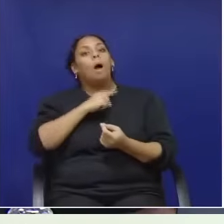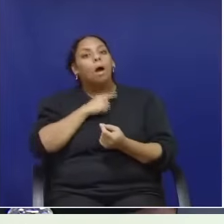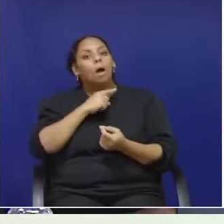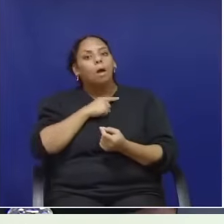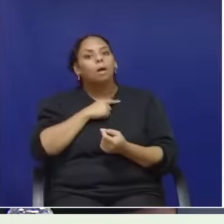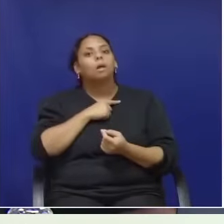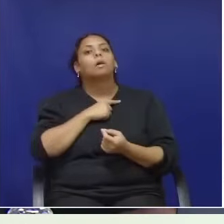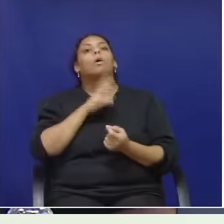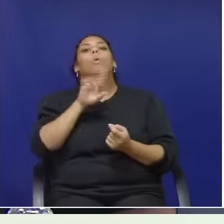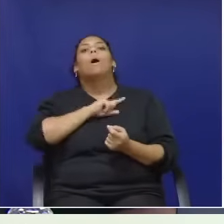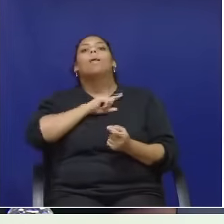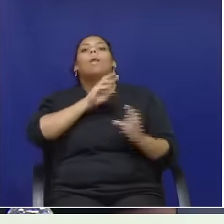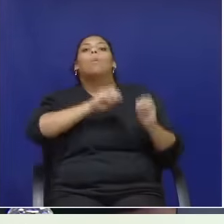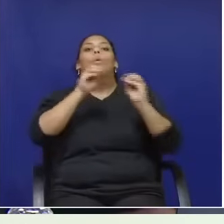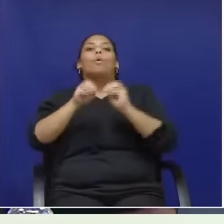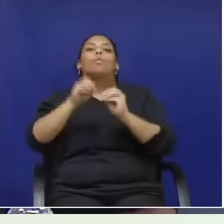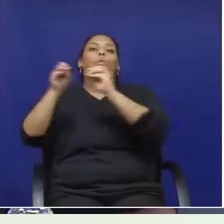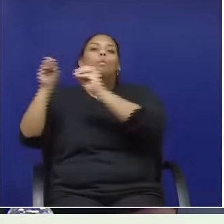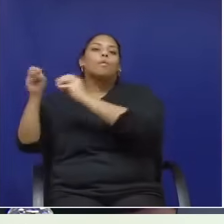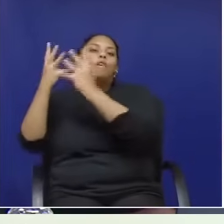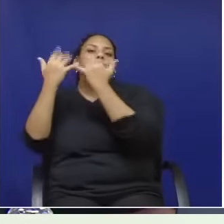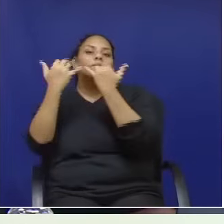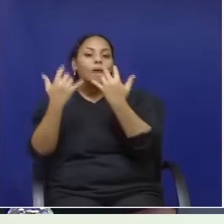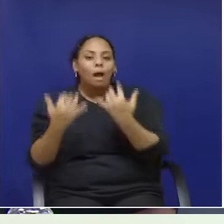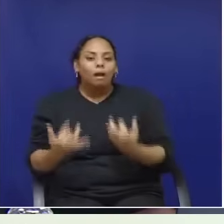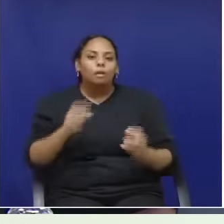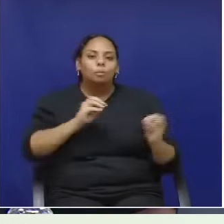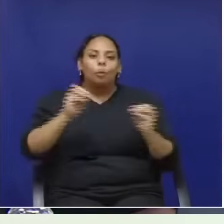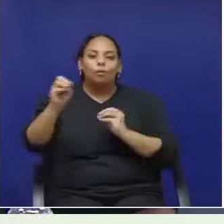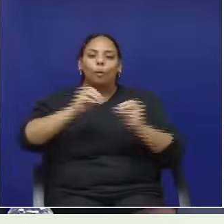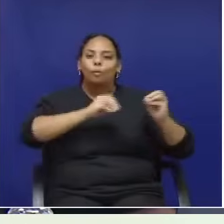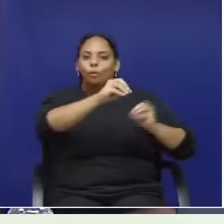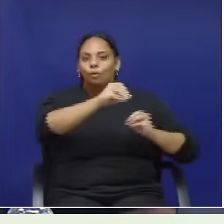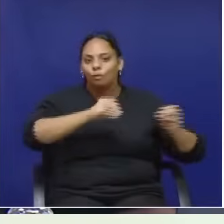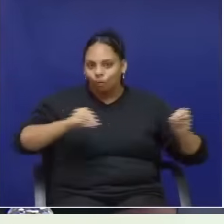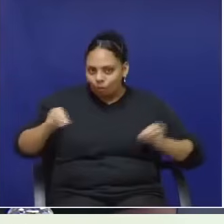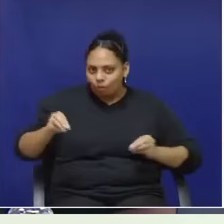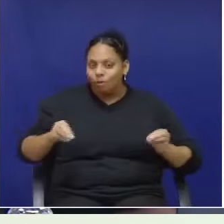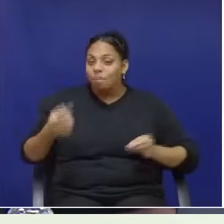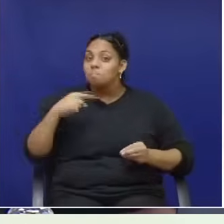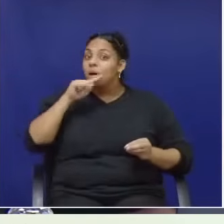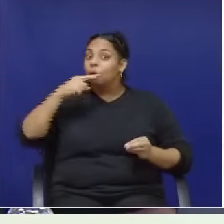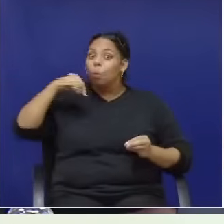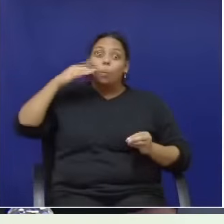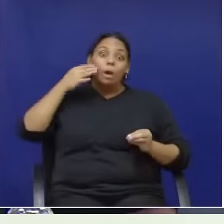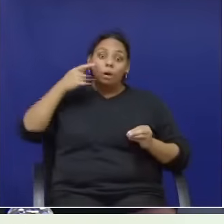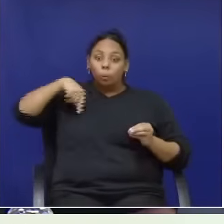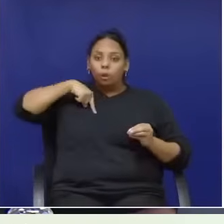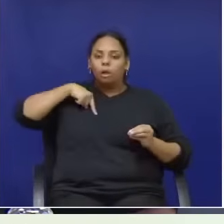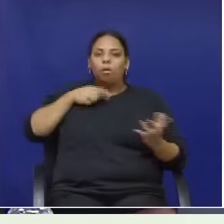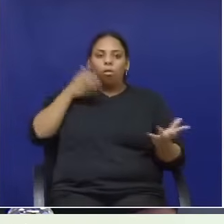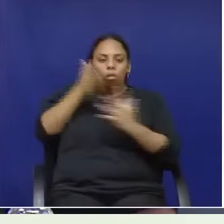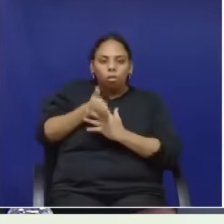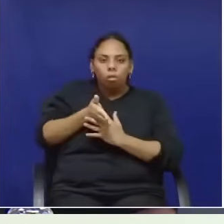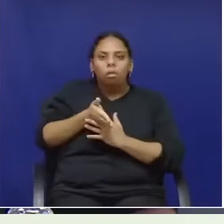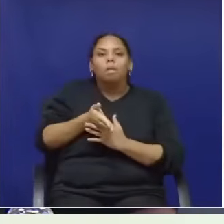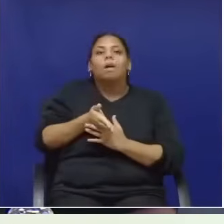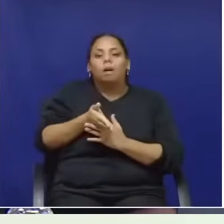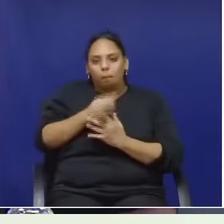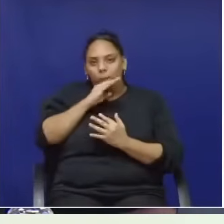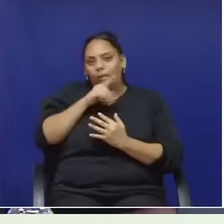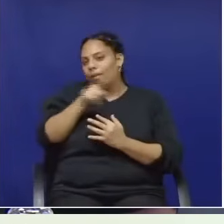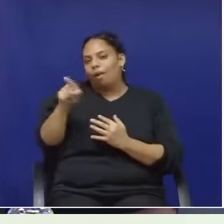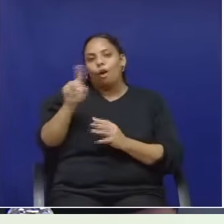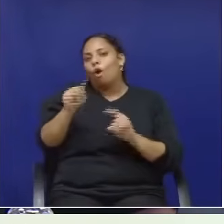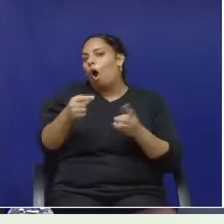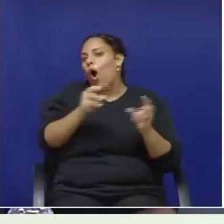to move their finances around. And when we intervene in that space, we will be able to disable their